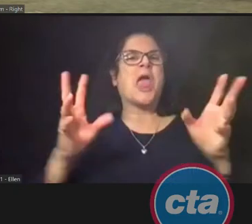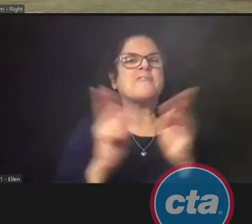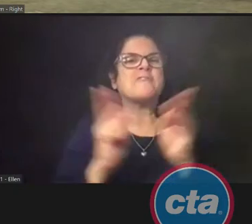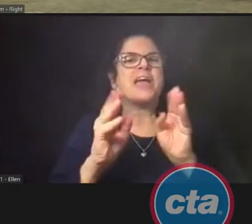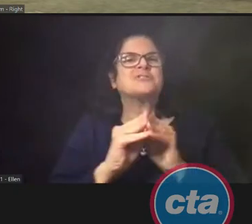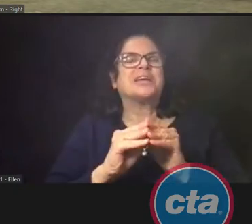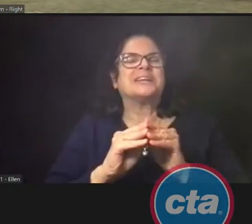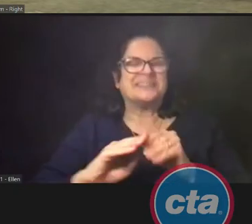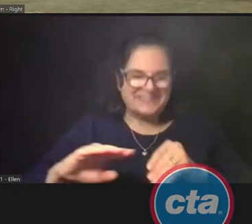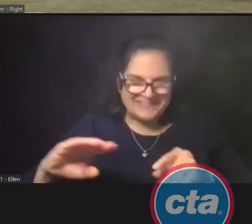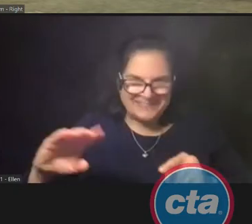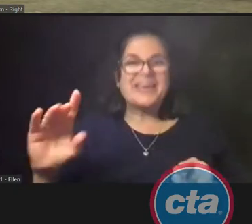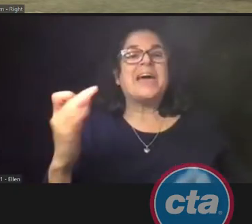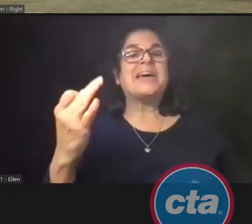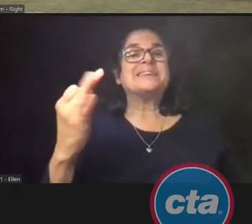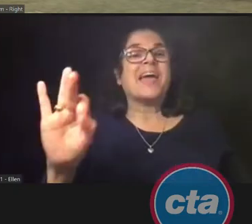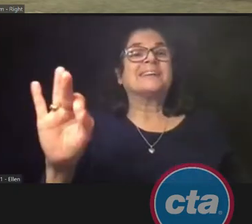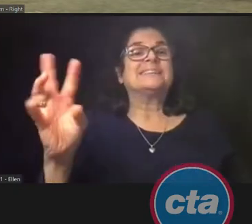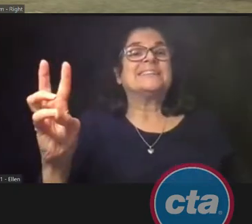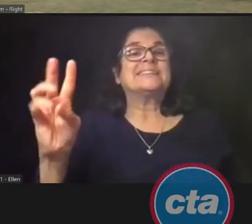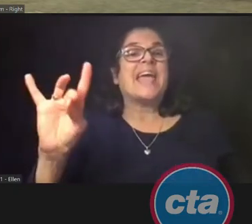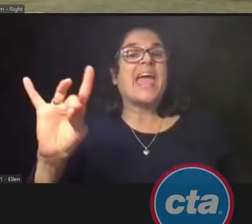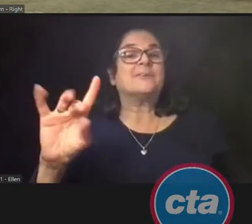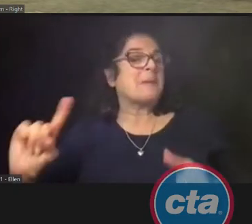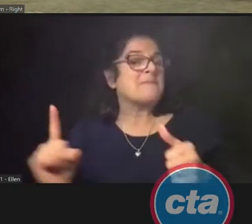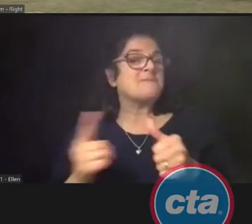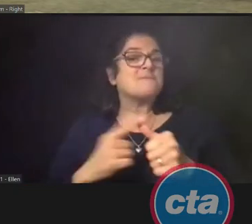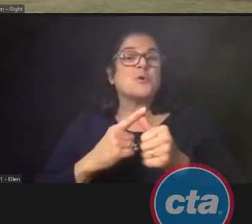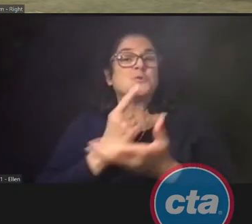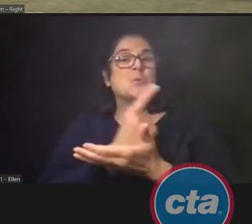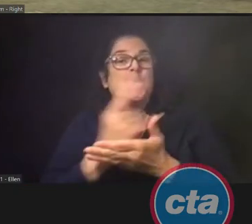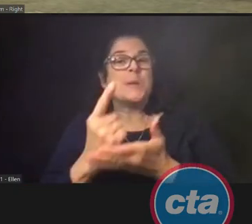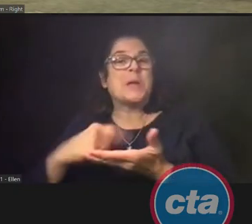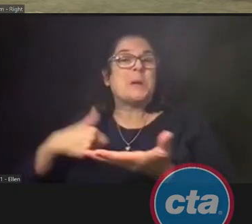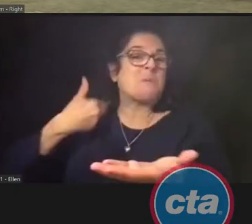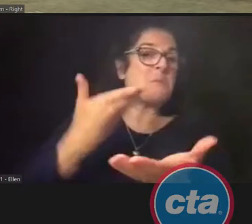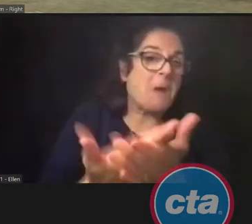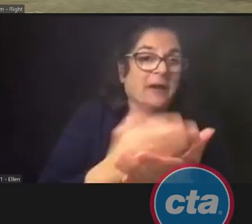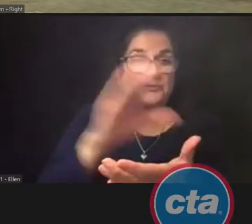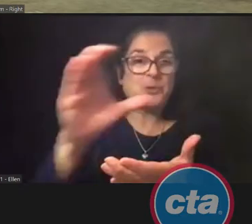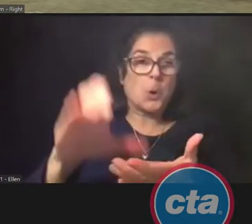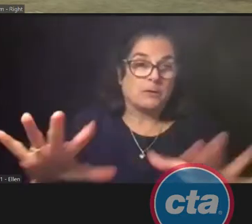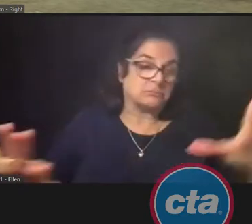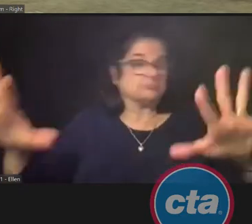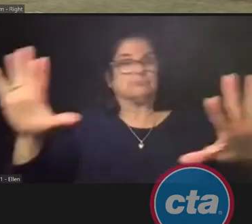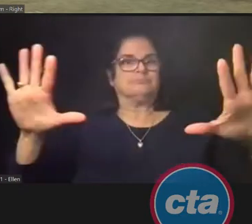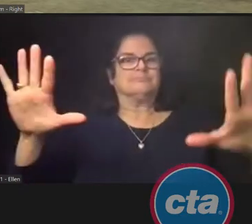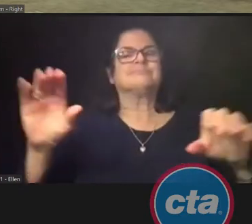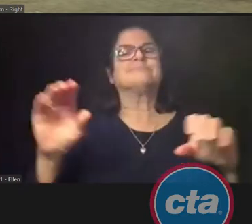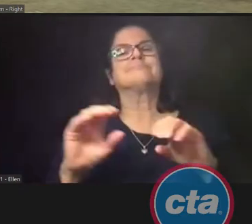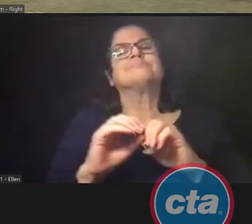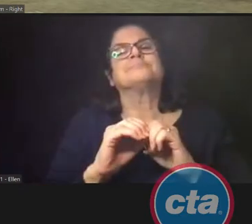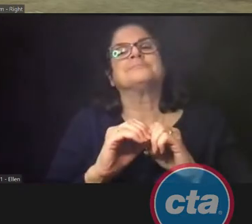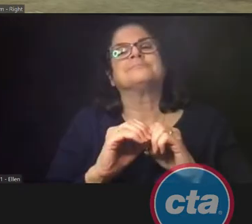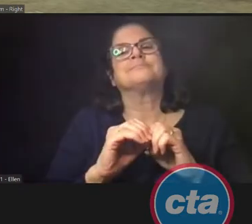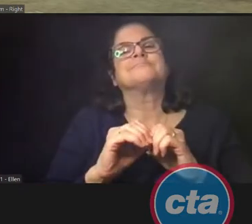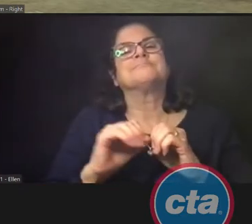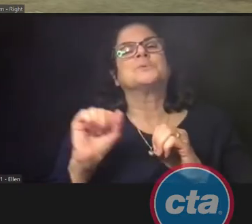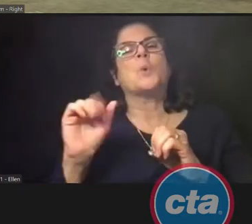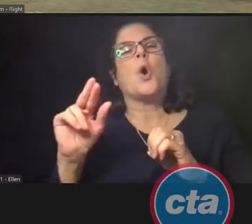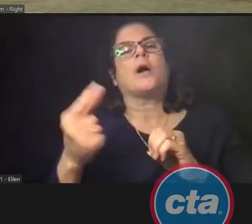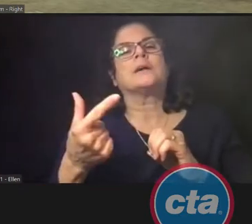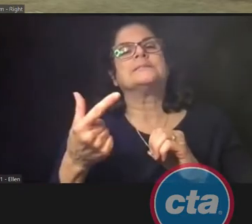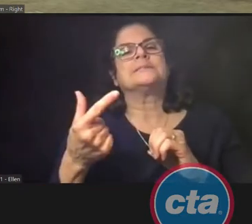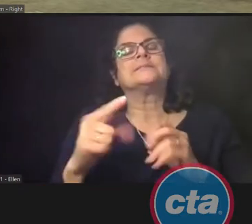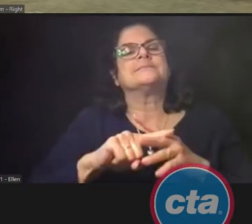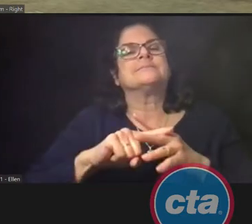Chicago. Yeah. And this orientation was the last week in August of 1968,